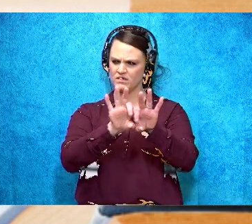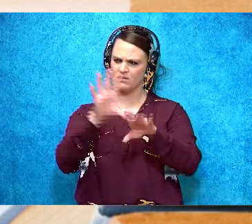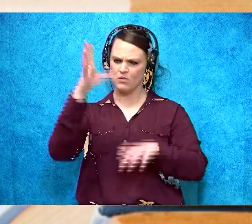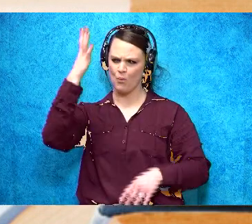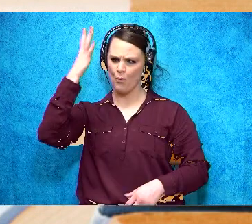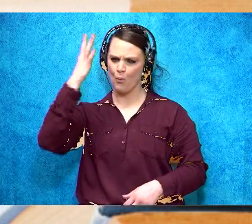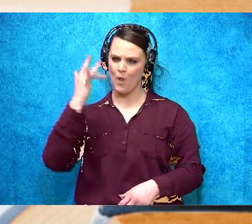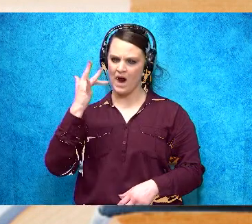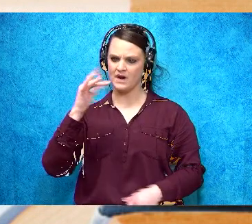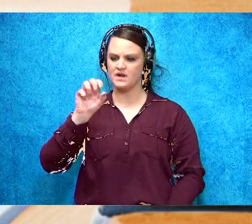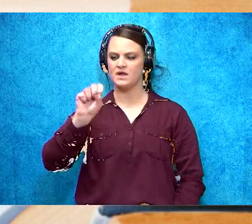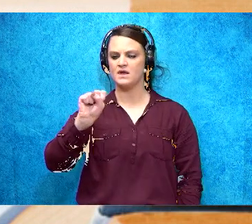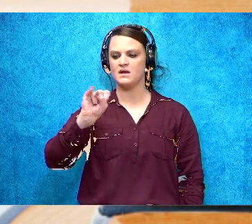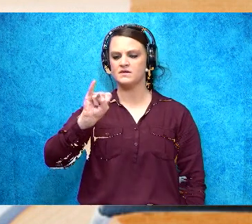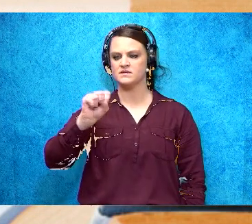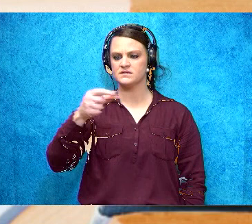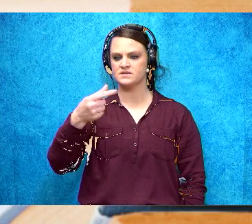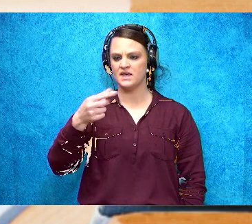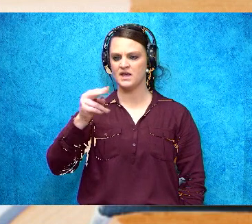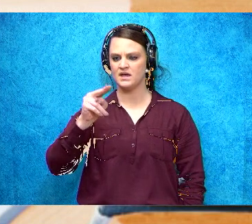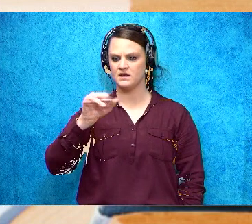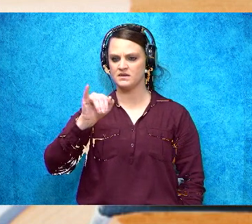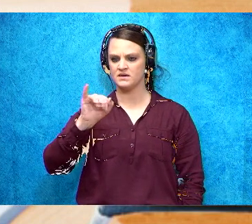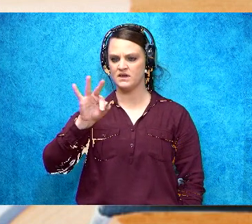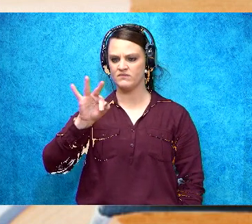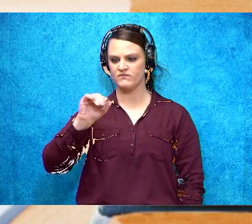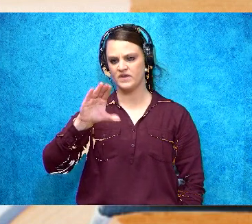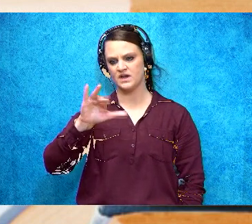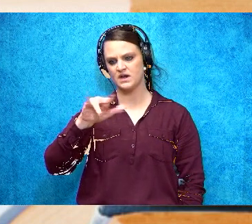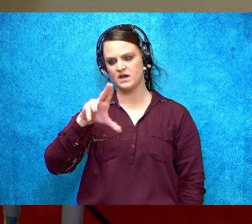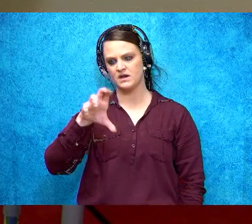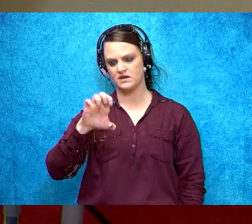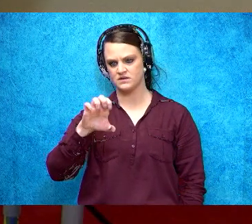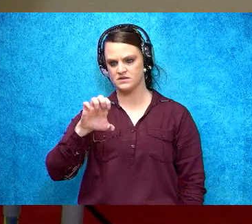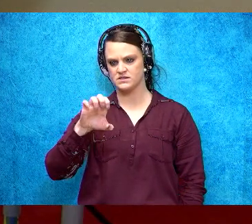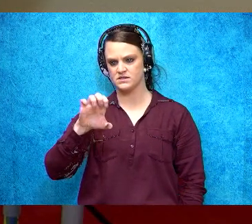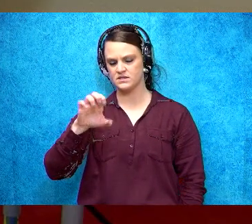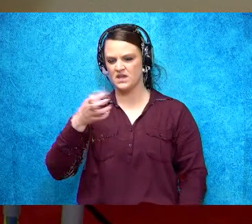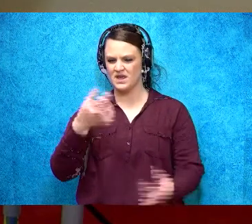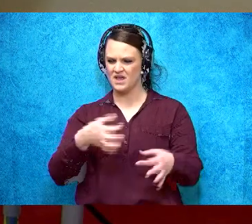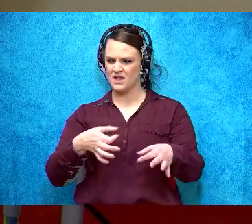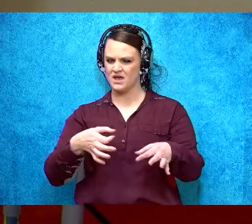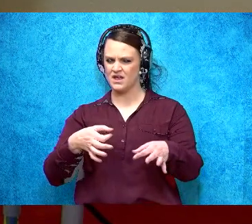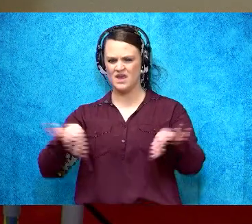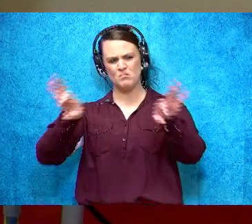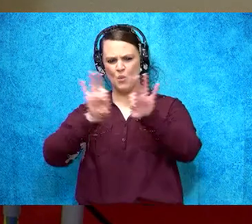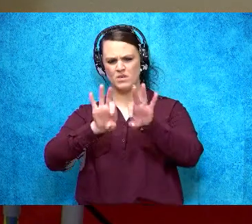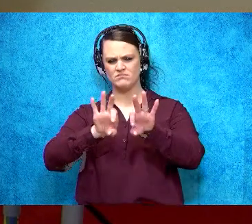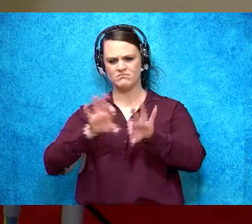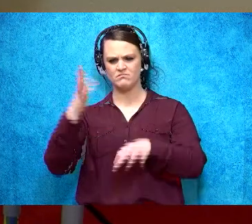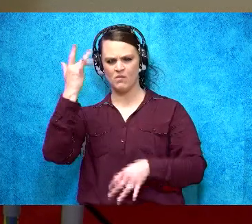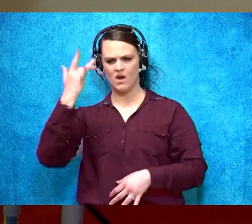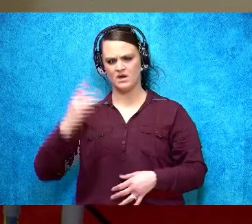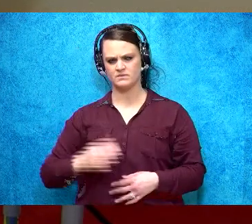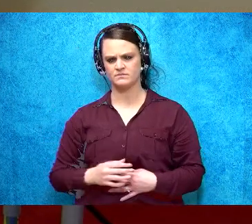Significance. We got to know what that means. It's asking us, why is the field important? Why is the field important?